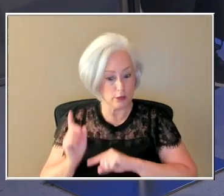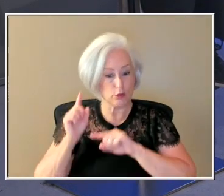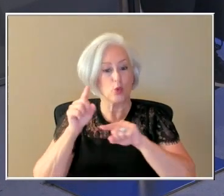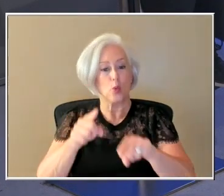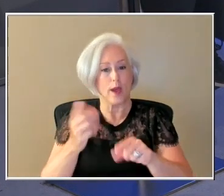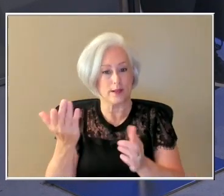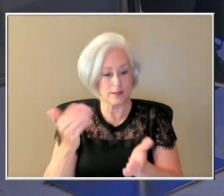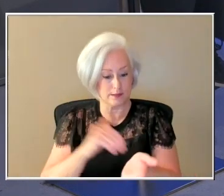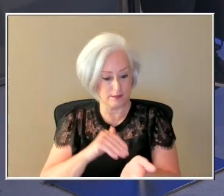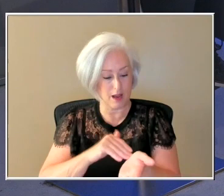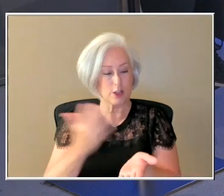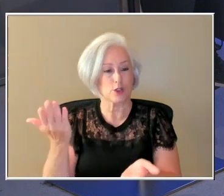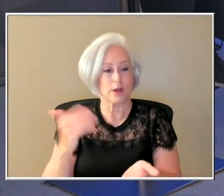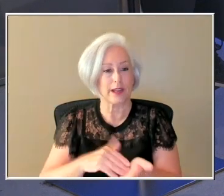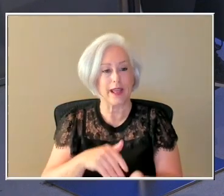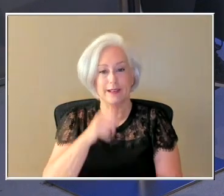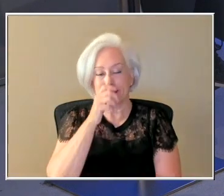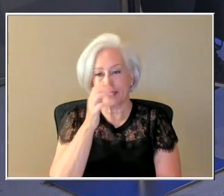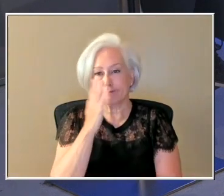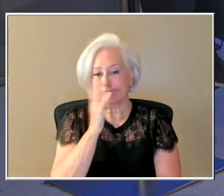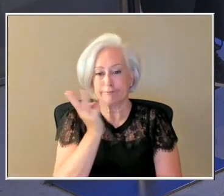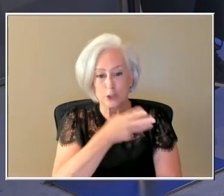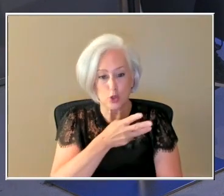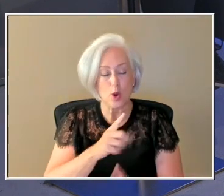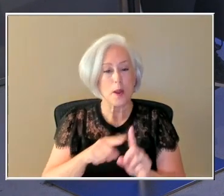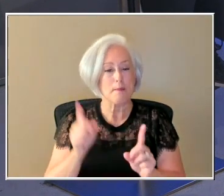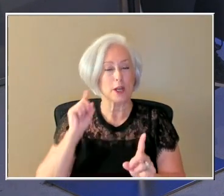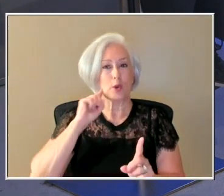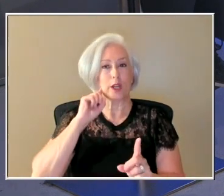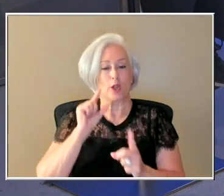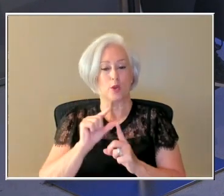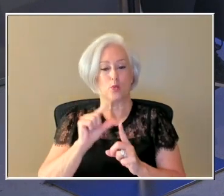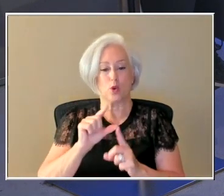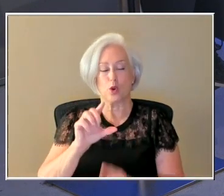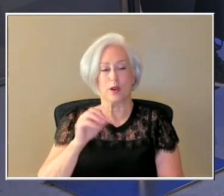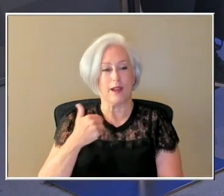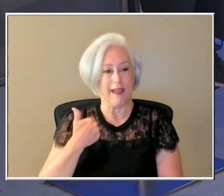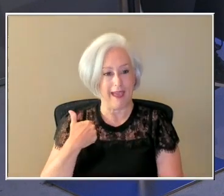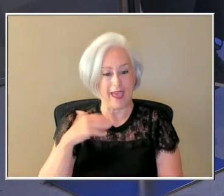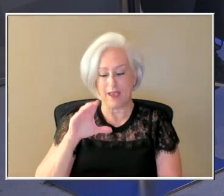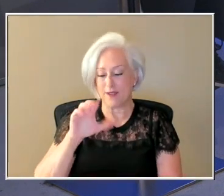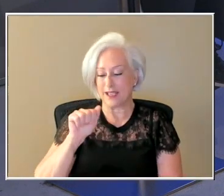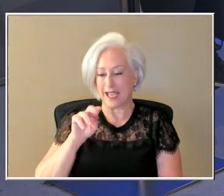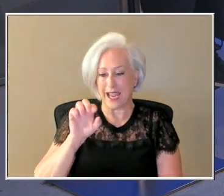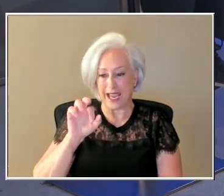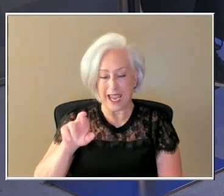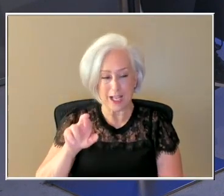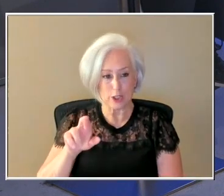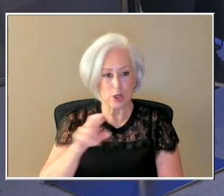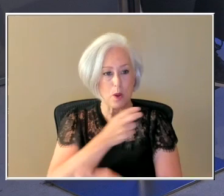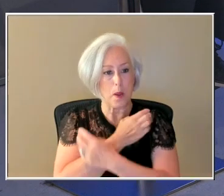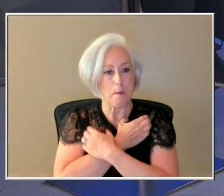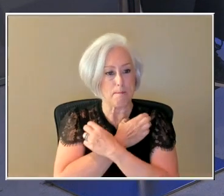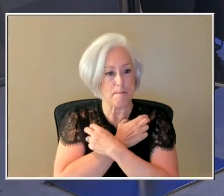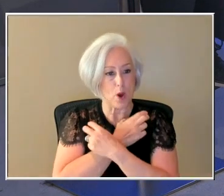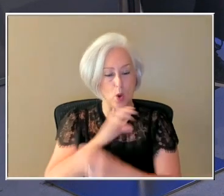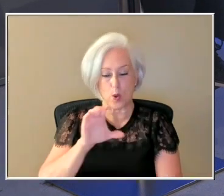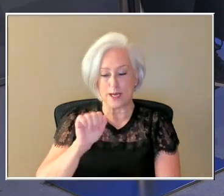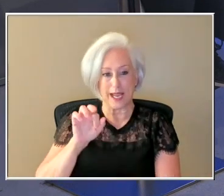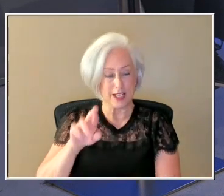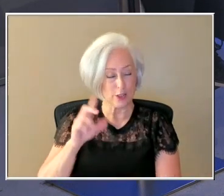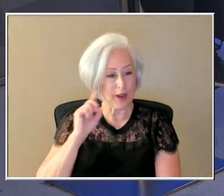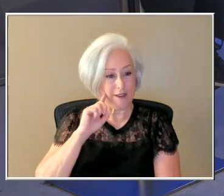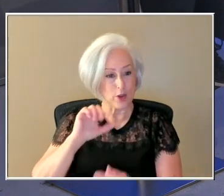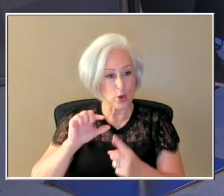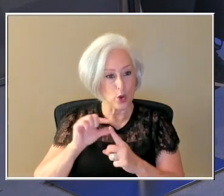just shake it off, so to speak. But then you hear the words no one wants to hear. I have bone cancer. Had you even heard of sarcoma? What were you